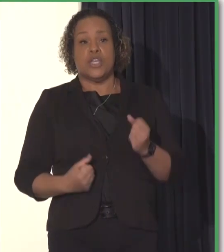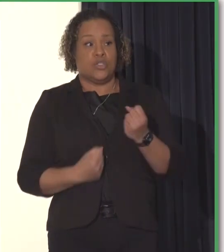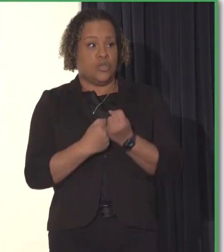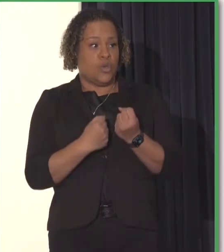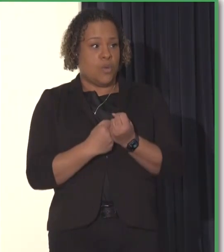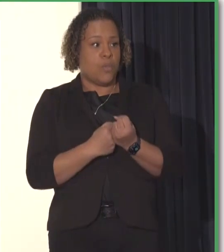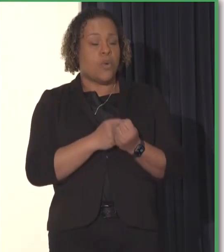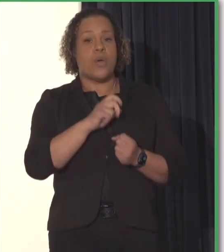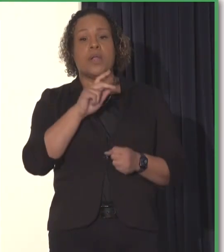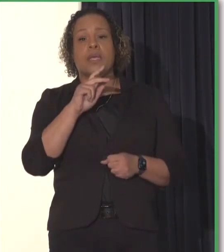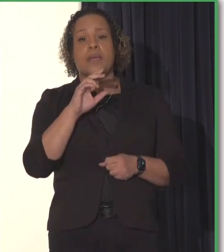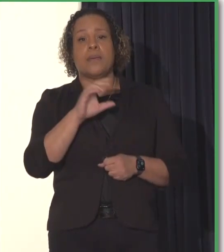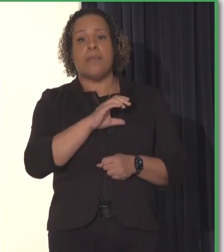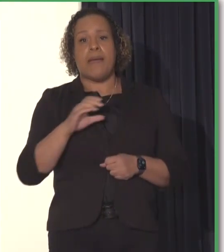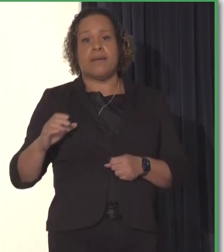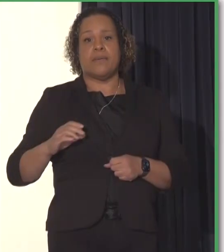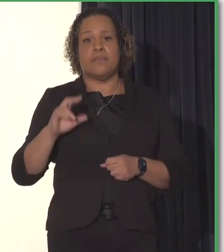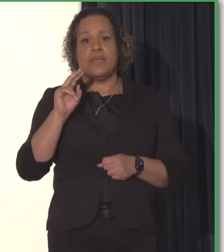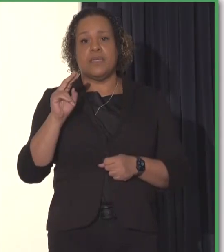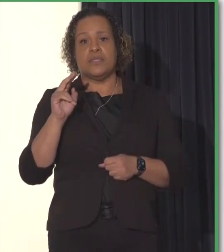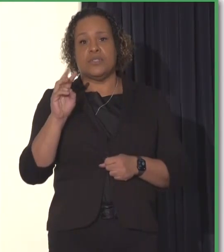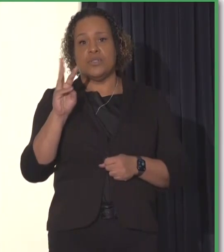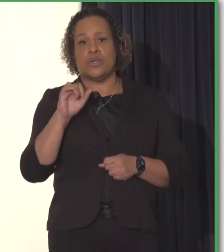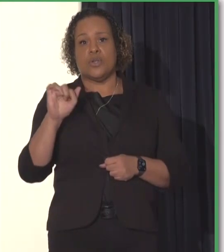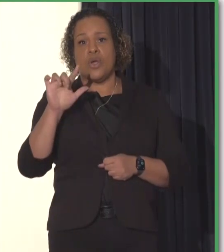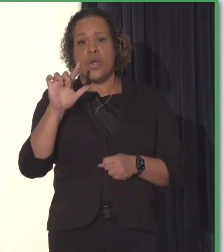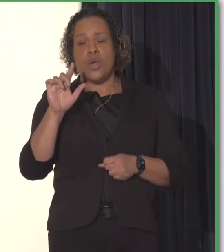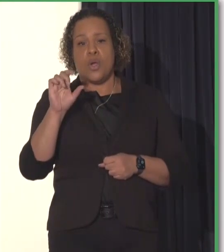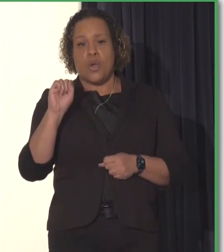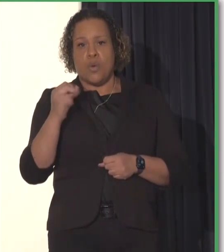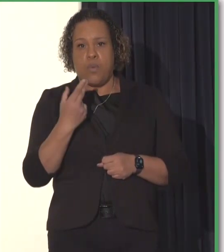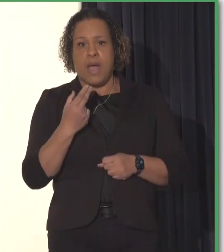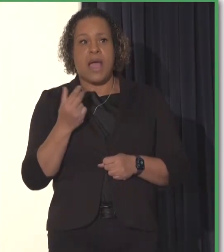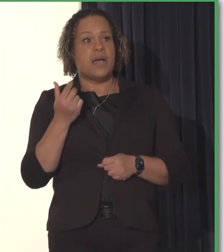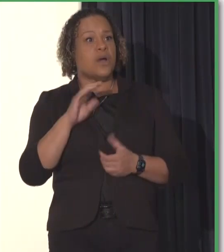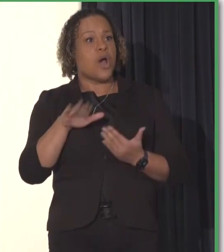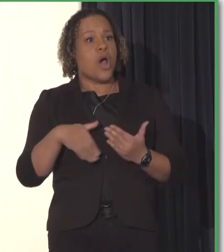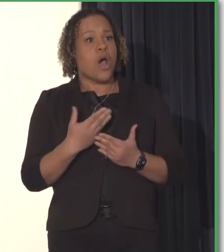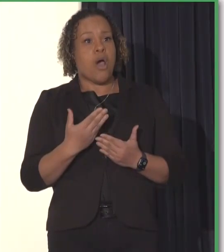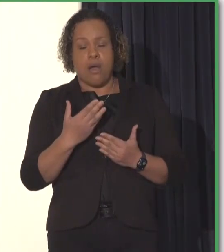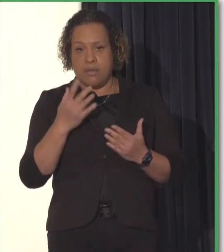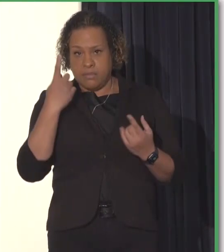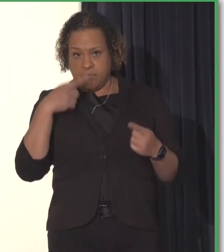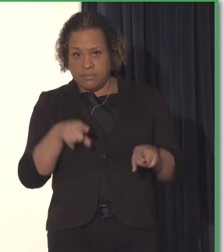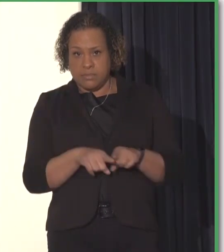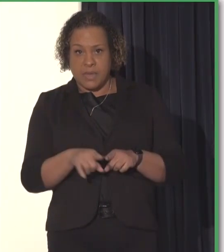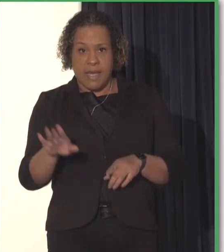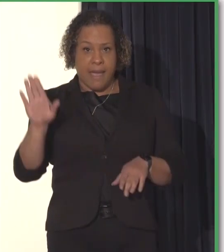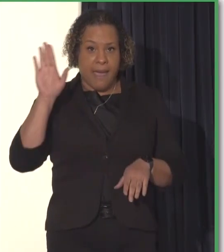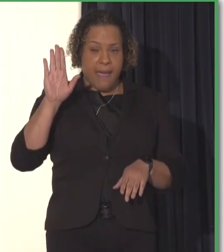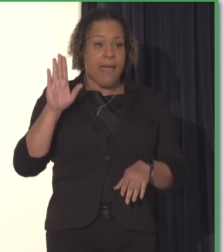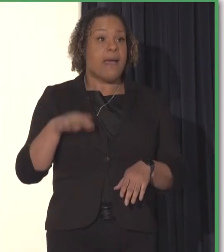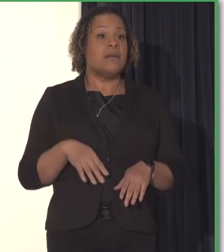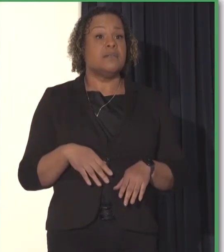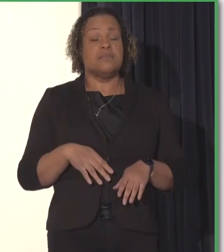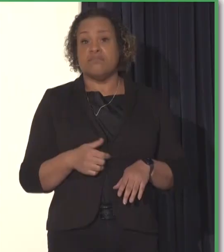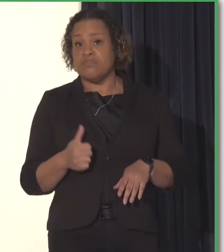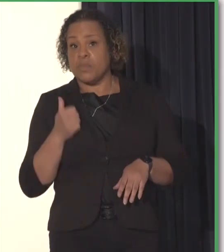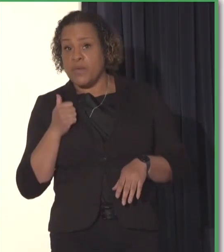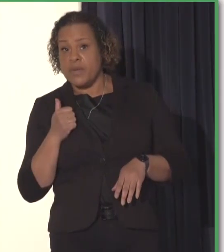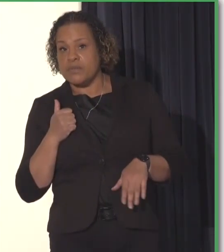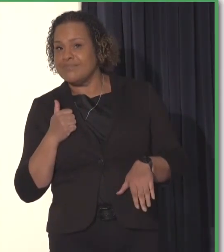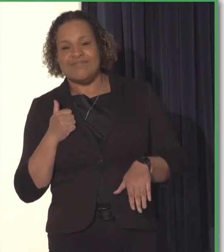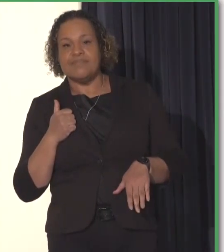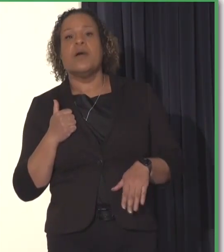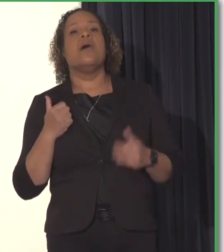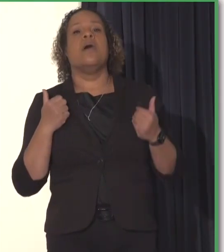Commissioner DeWalsh. Any discussion? All in favor, show by say aye. Aye. Anyone opposed? The motion is